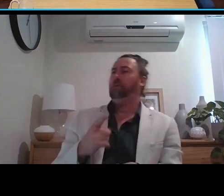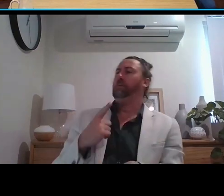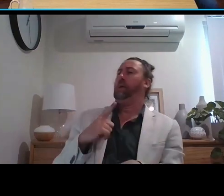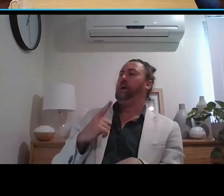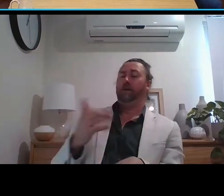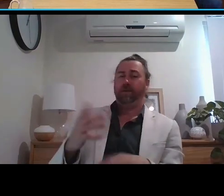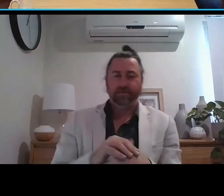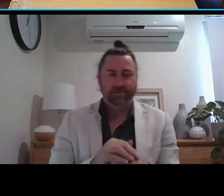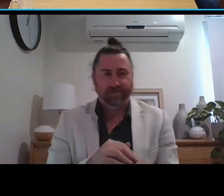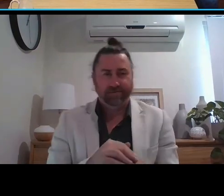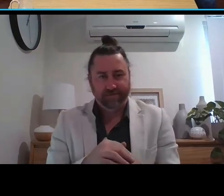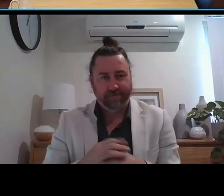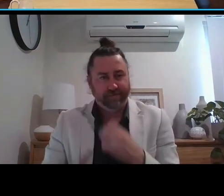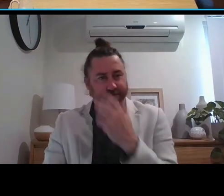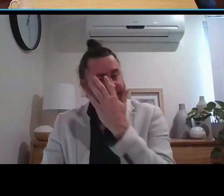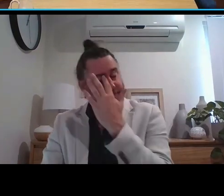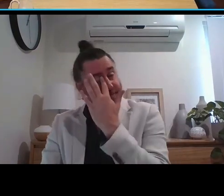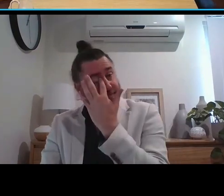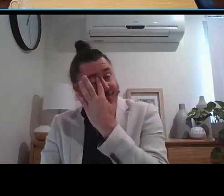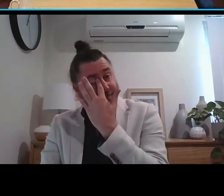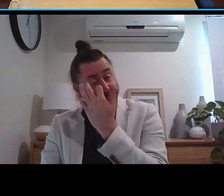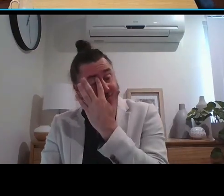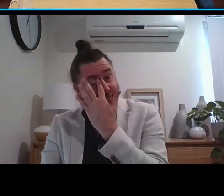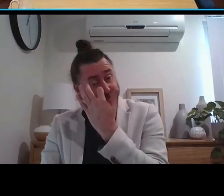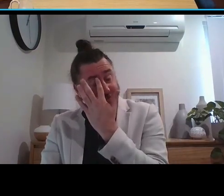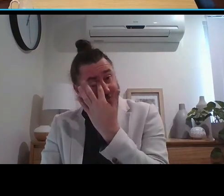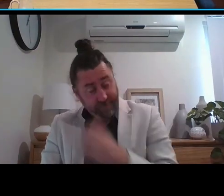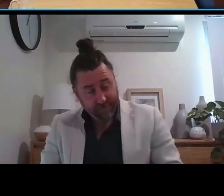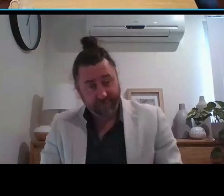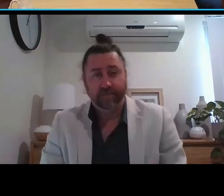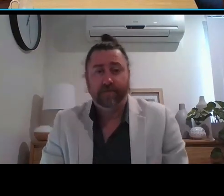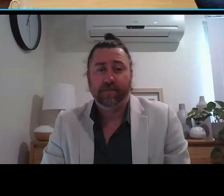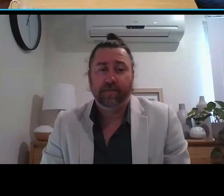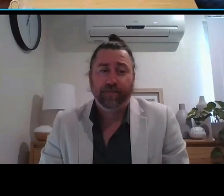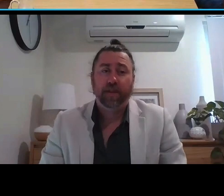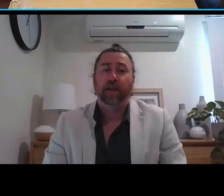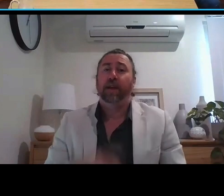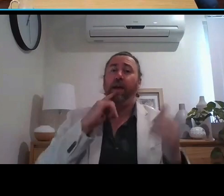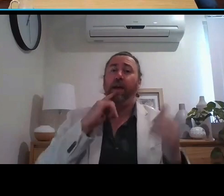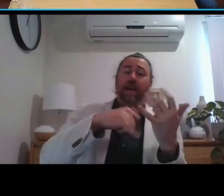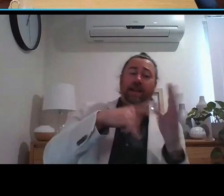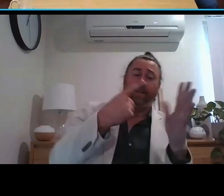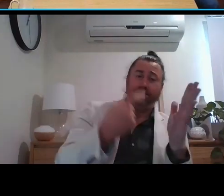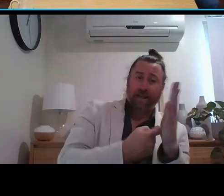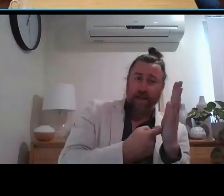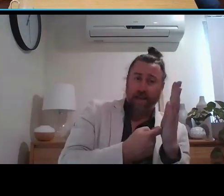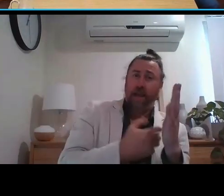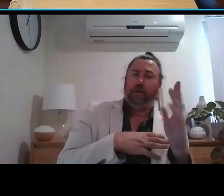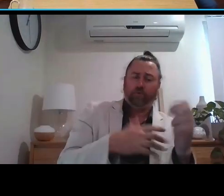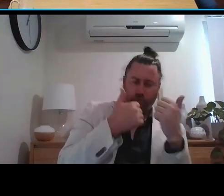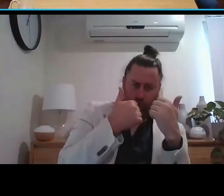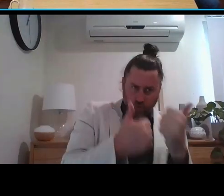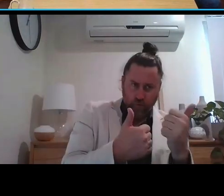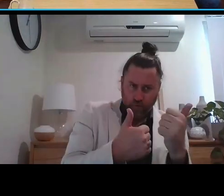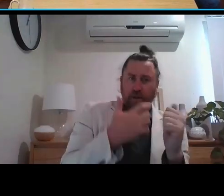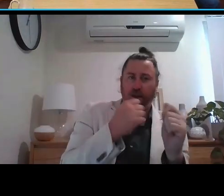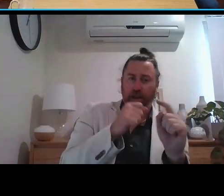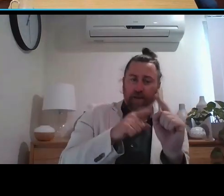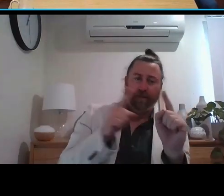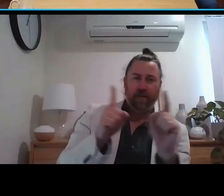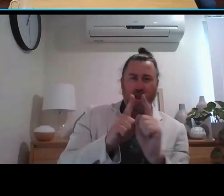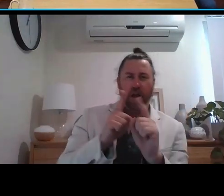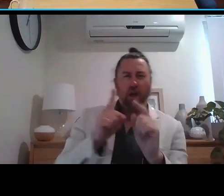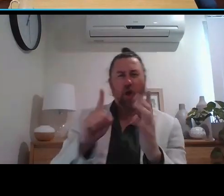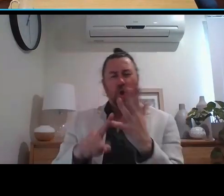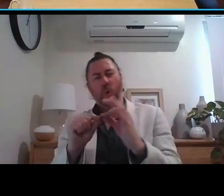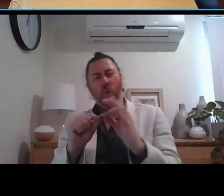Jump through to the next one. So, for star ratings to be meaningful, they need to reflect Uber star